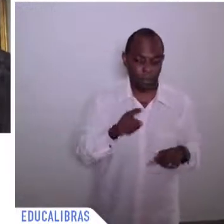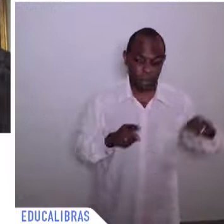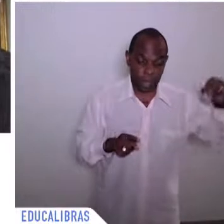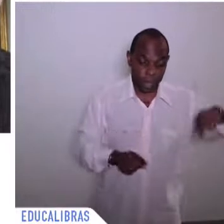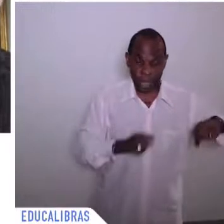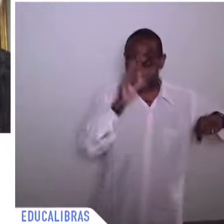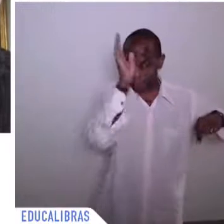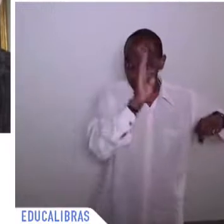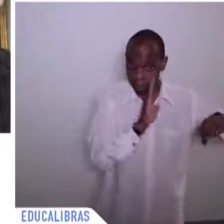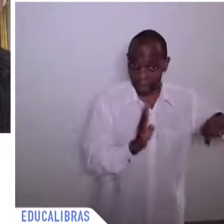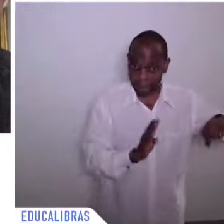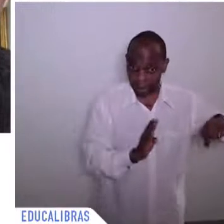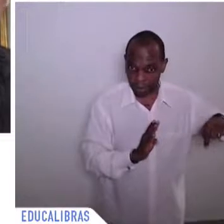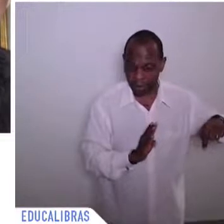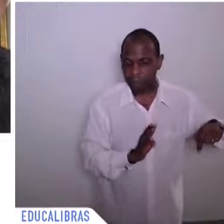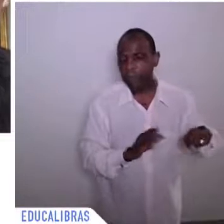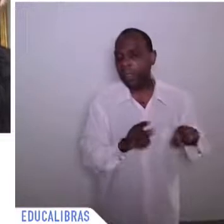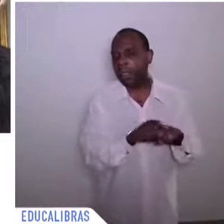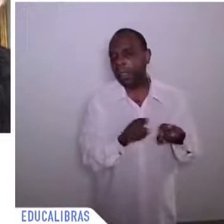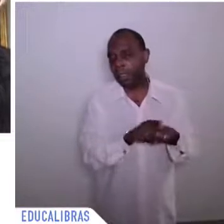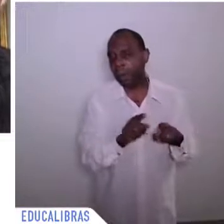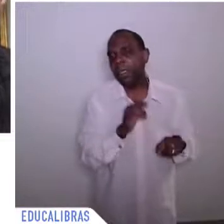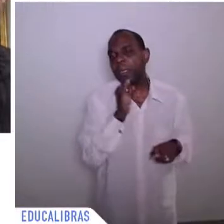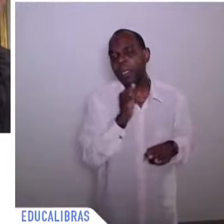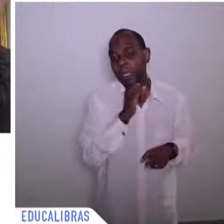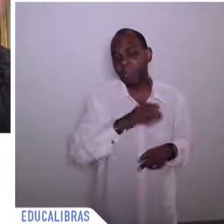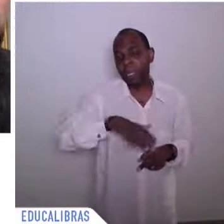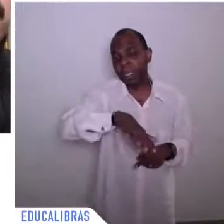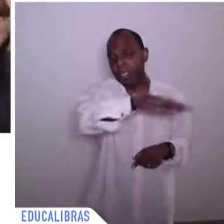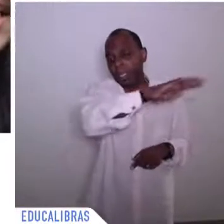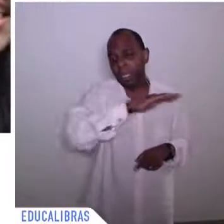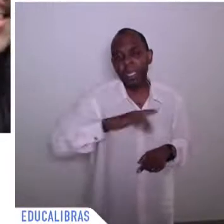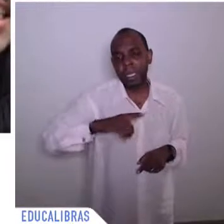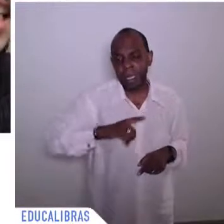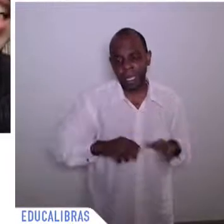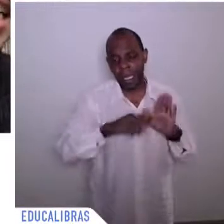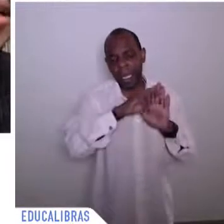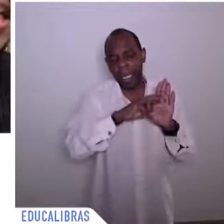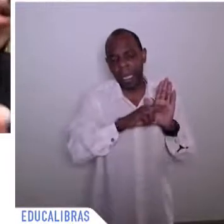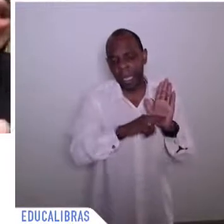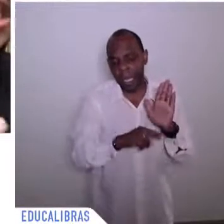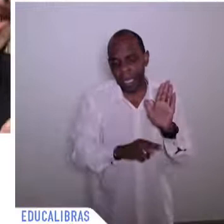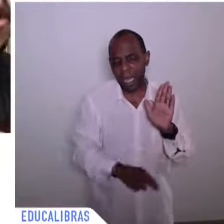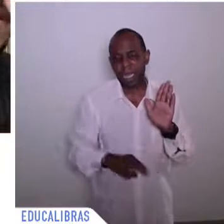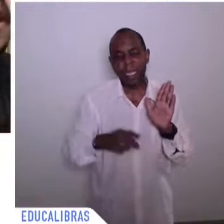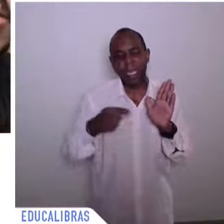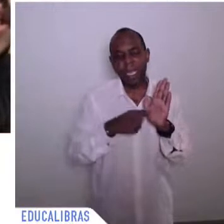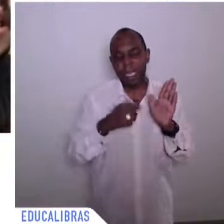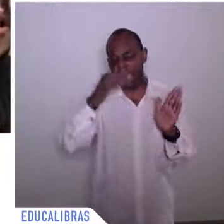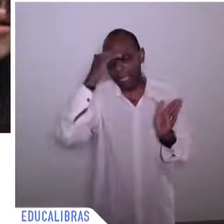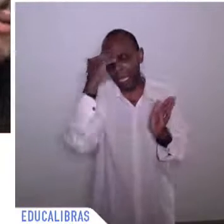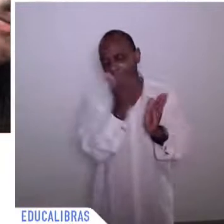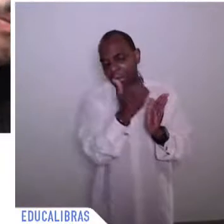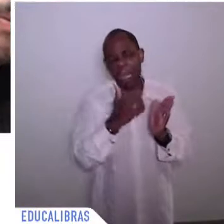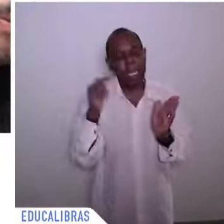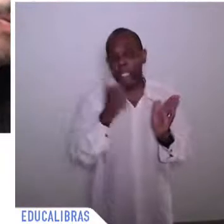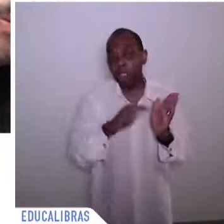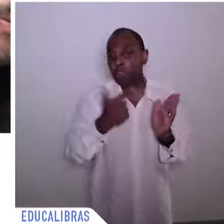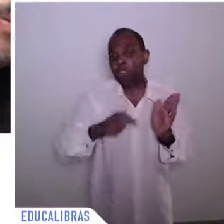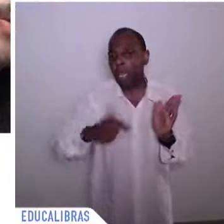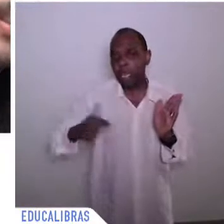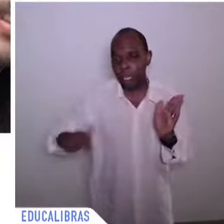what can we say about all the setbacks we had in Brazil with the